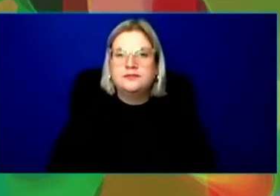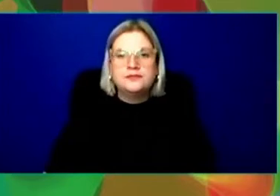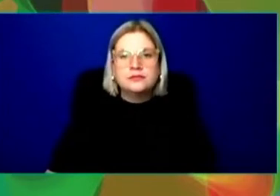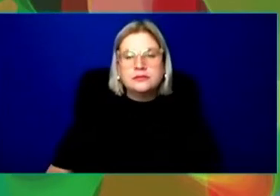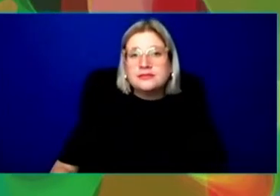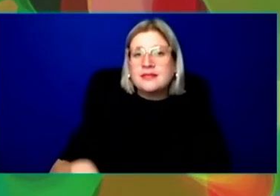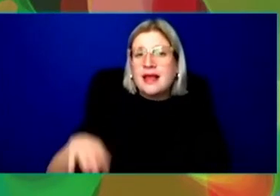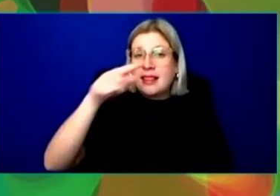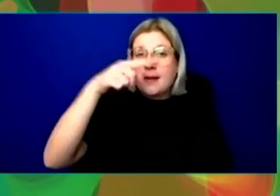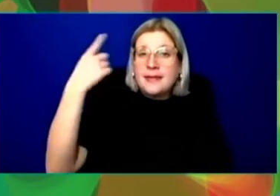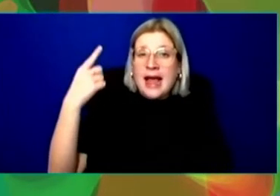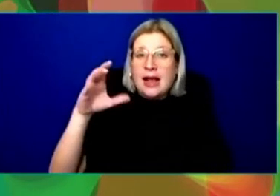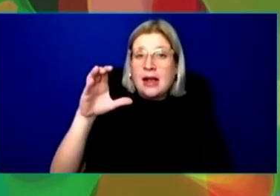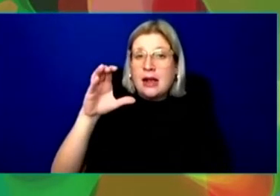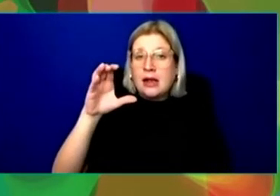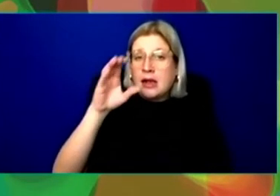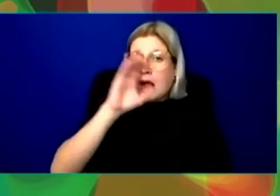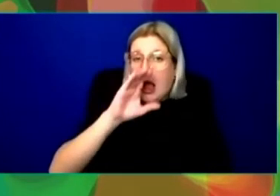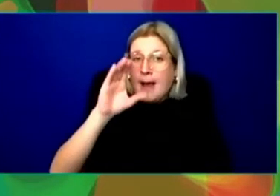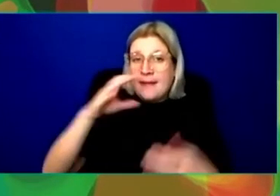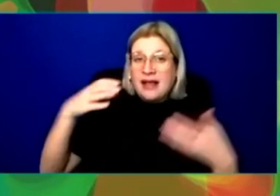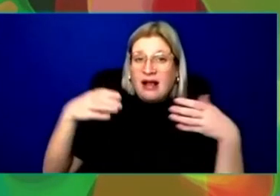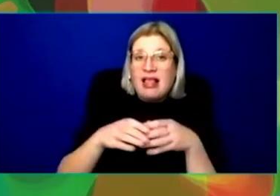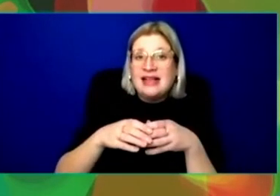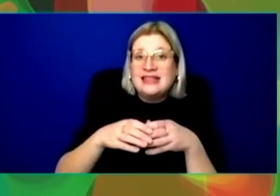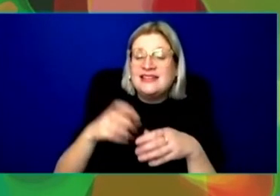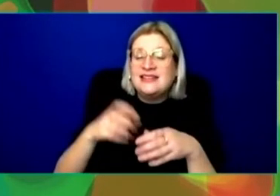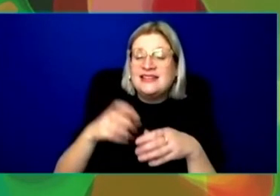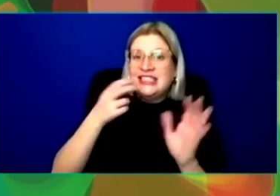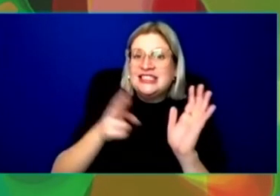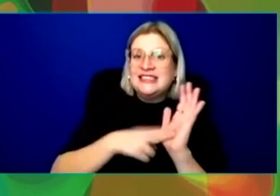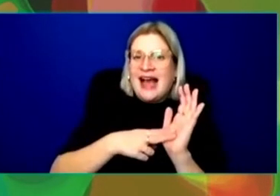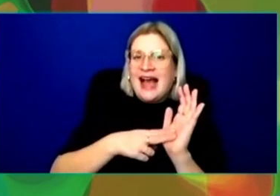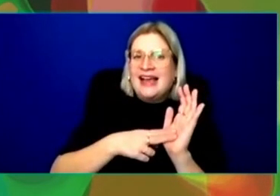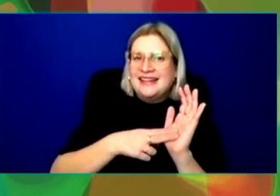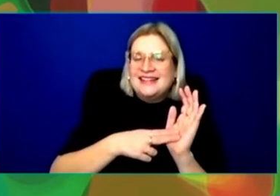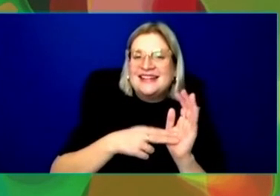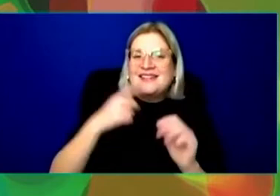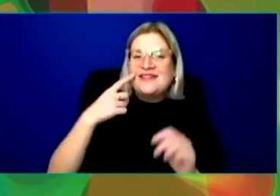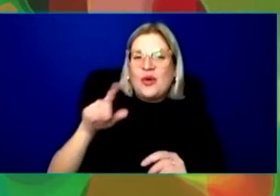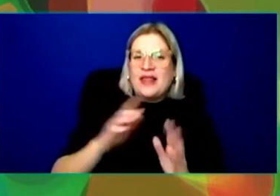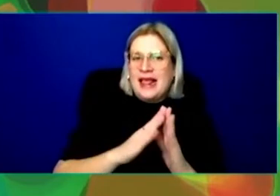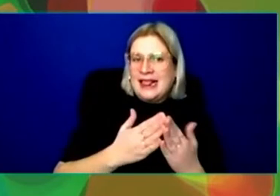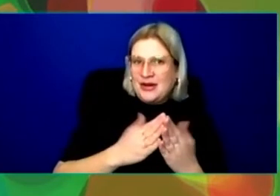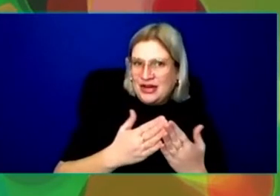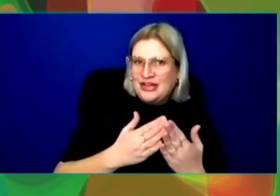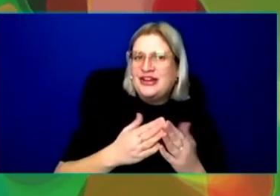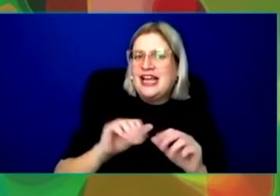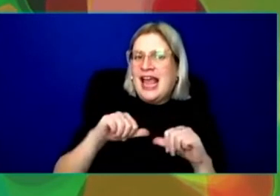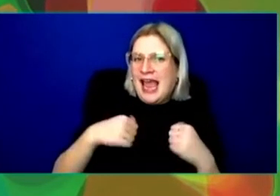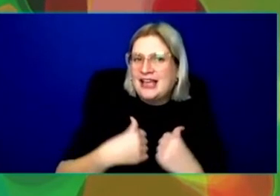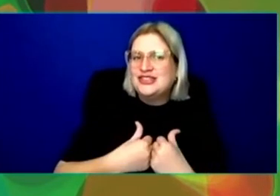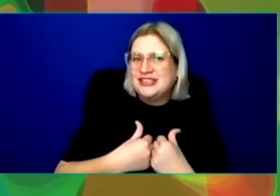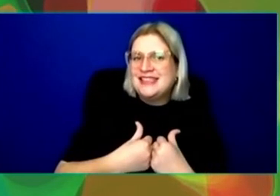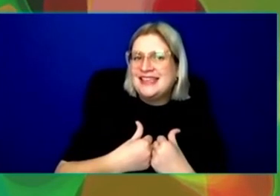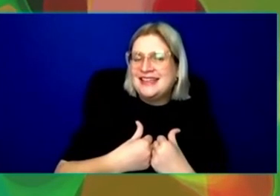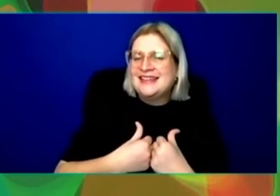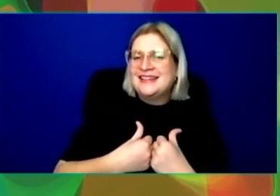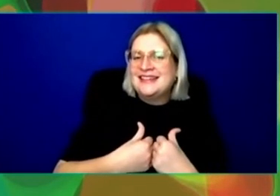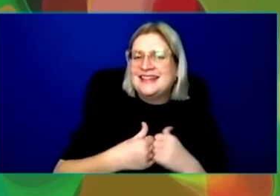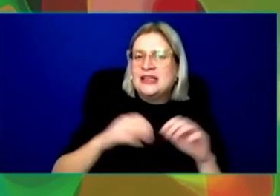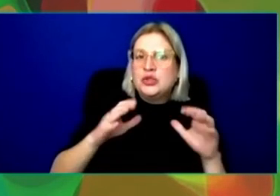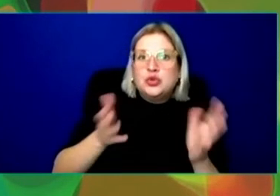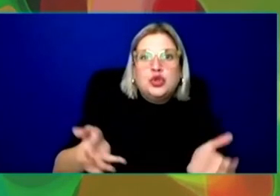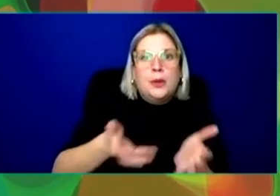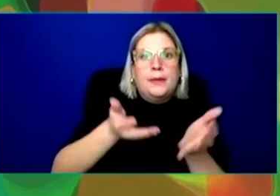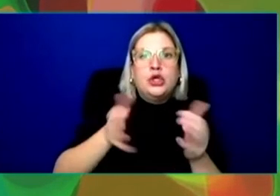which just recently signed with Serendipity Literary Agency, is pushing to just